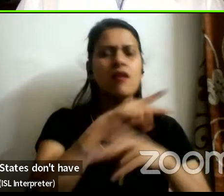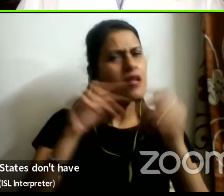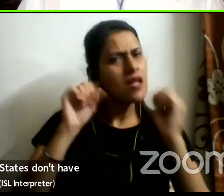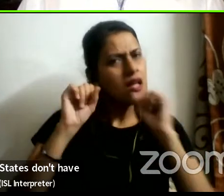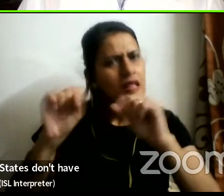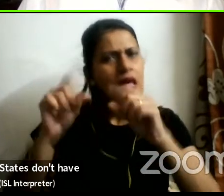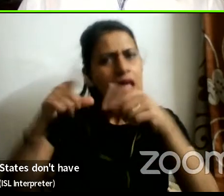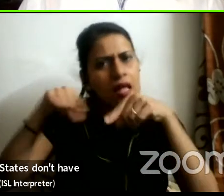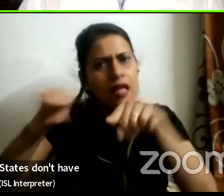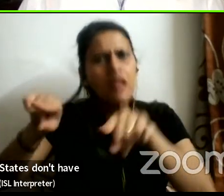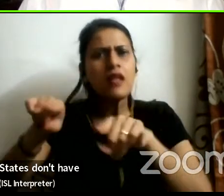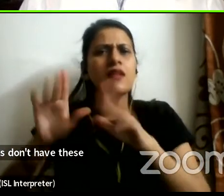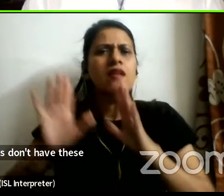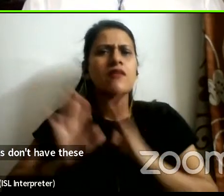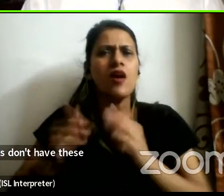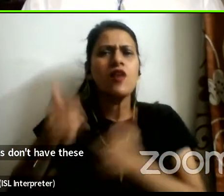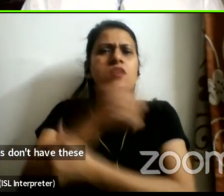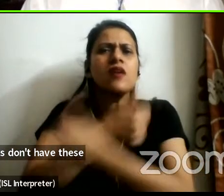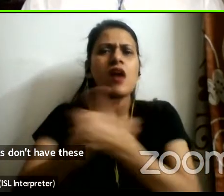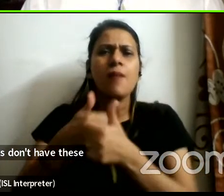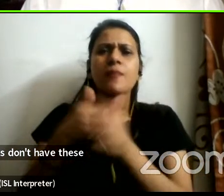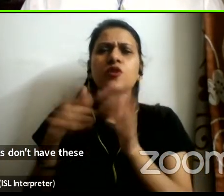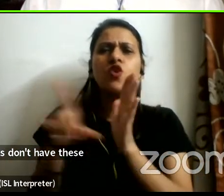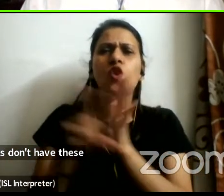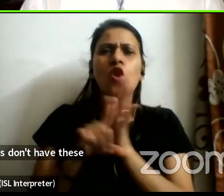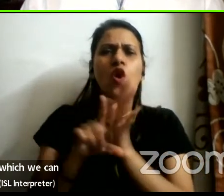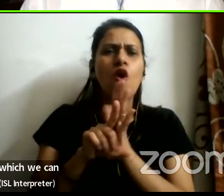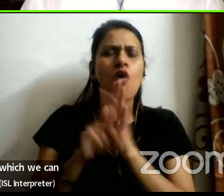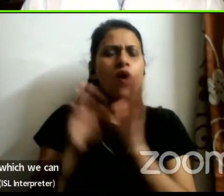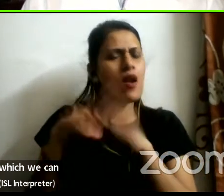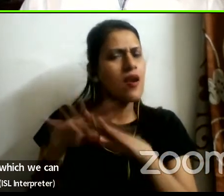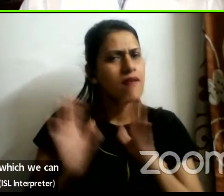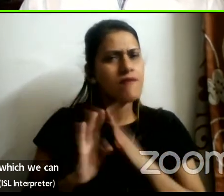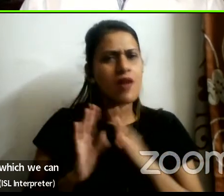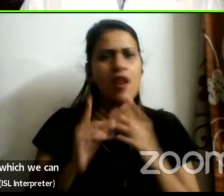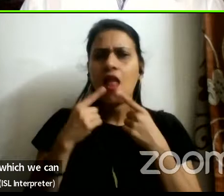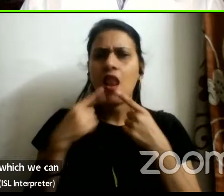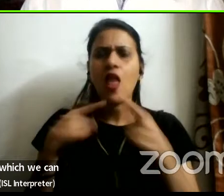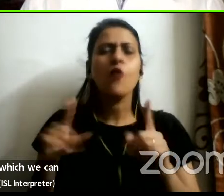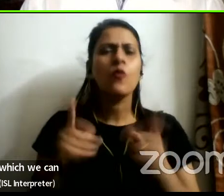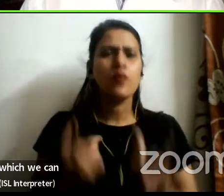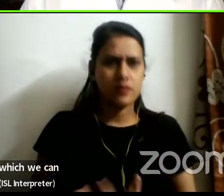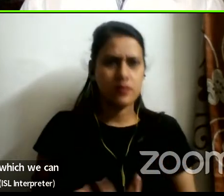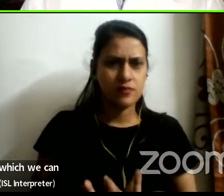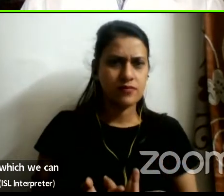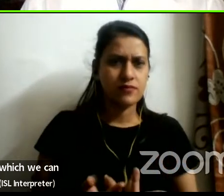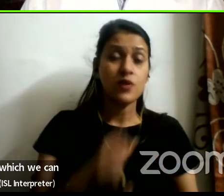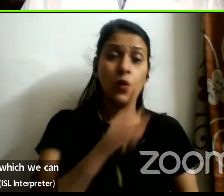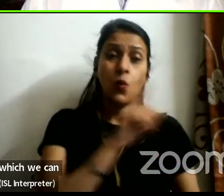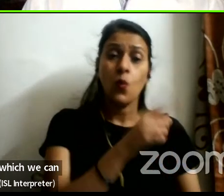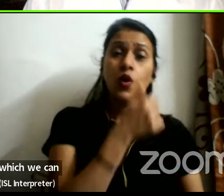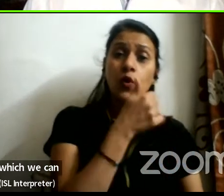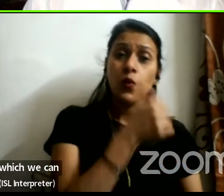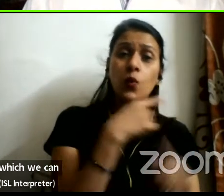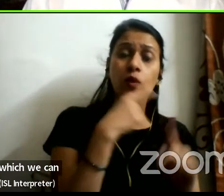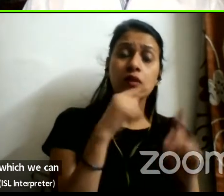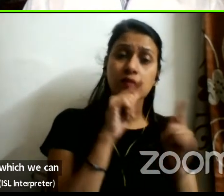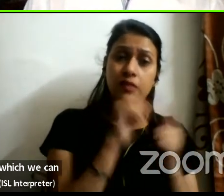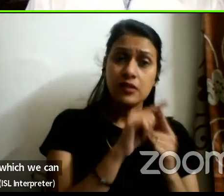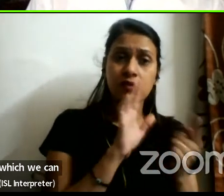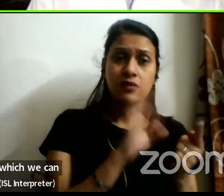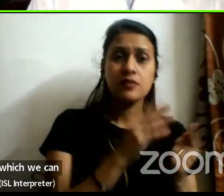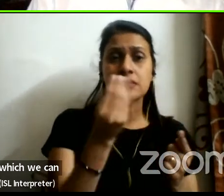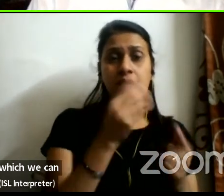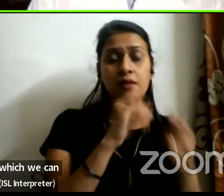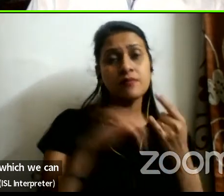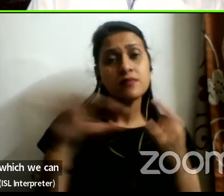And if we ask that question, which we can legitimately ask, I suppose, one could think of reasons why some states